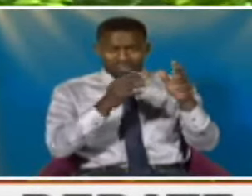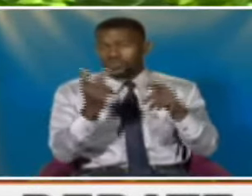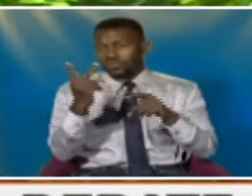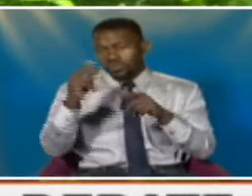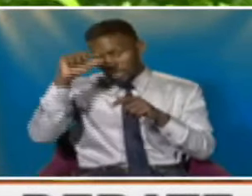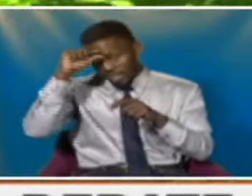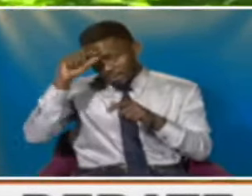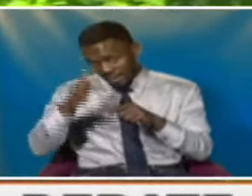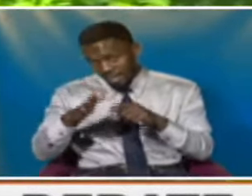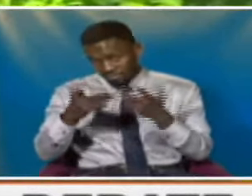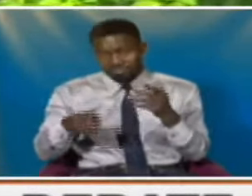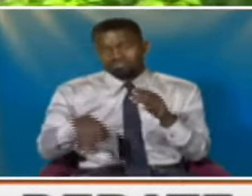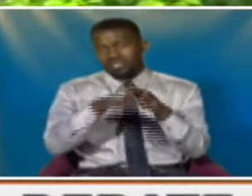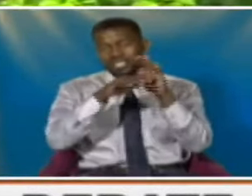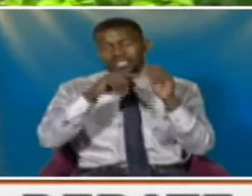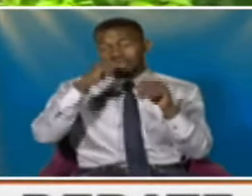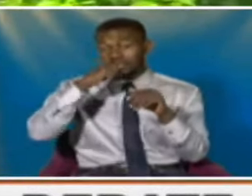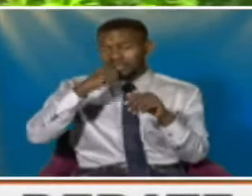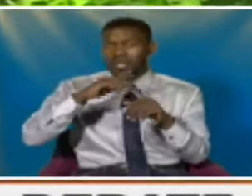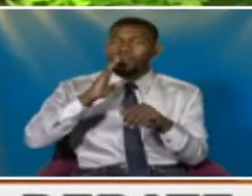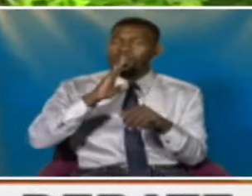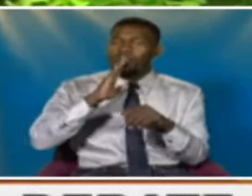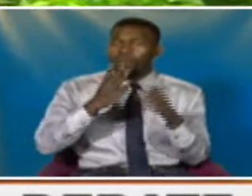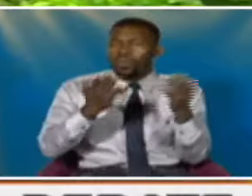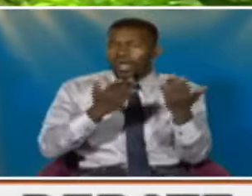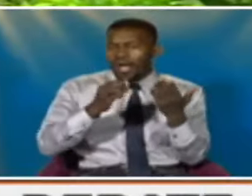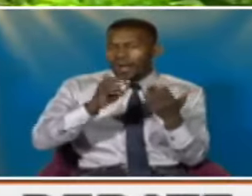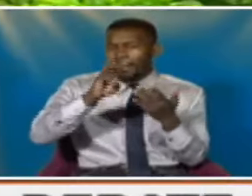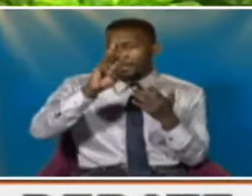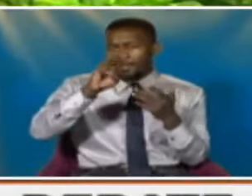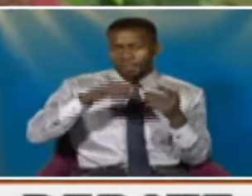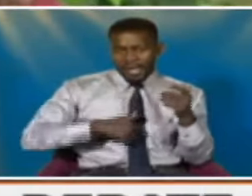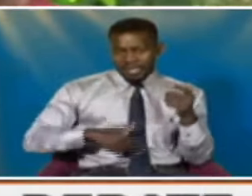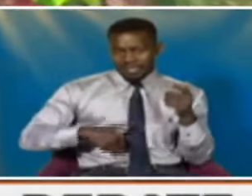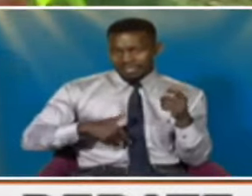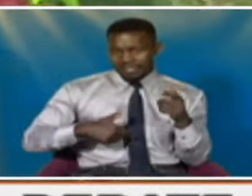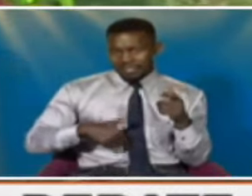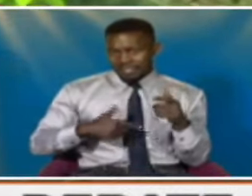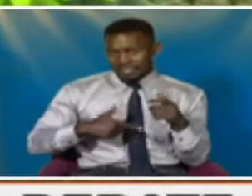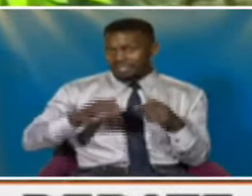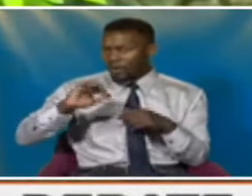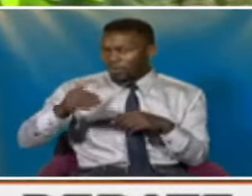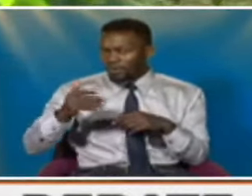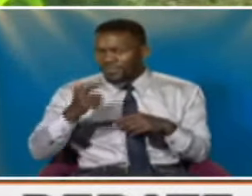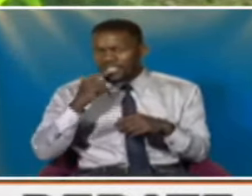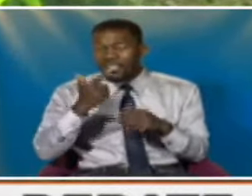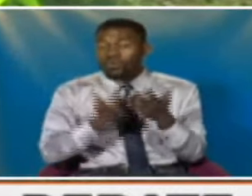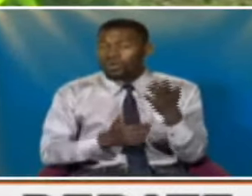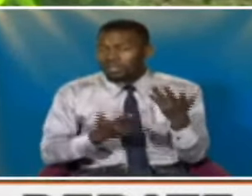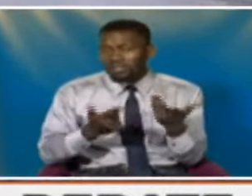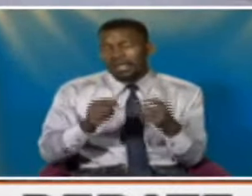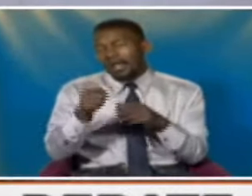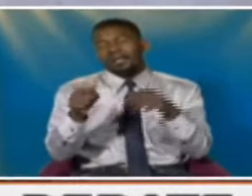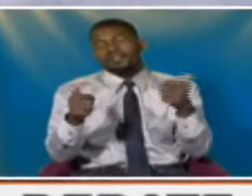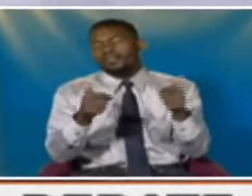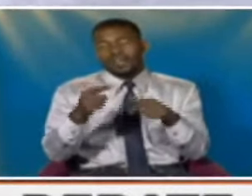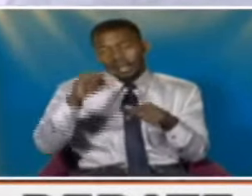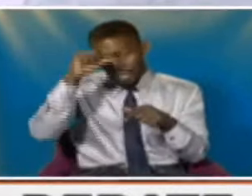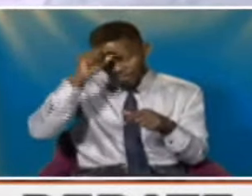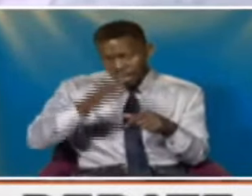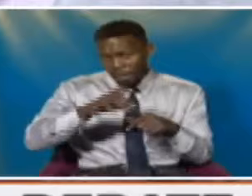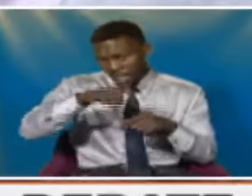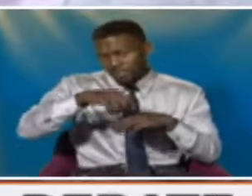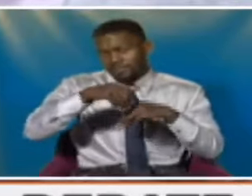governors. Speaking in Malindi Town, led by Haifa Timimi, they said they want other governors to follow their steps. Na